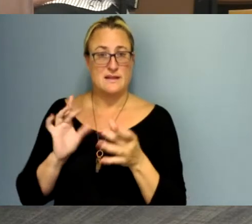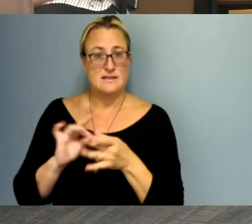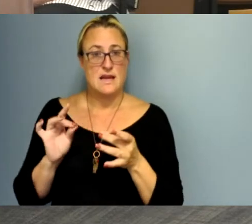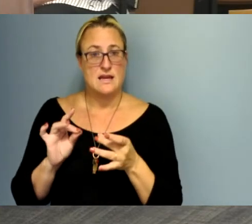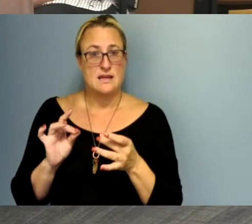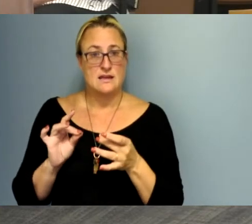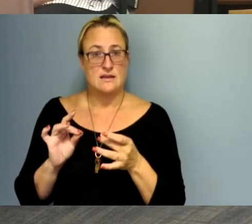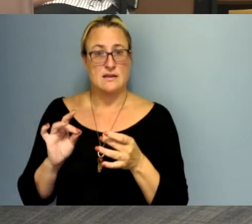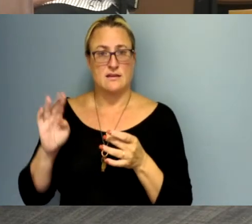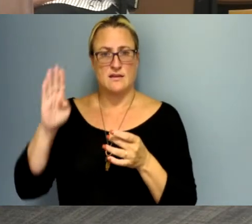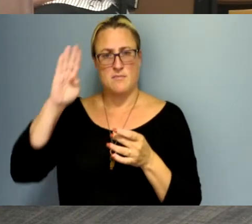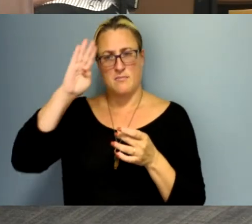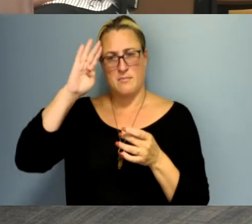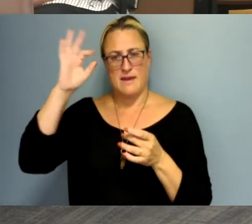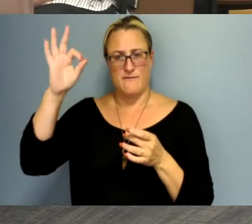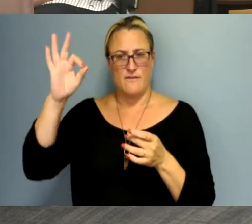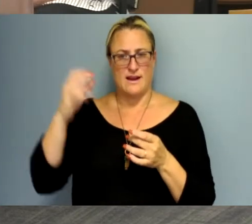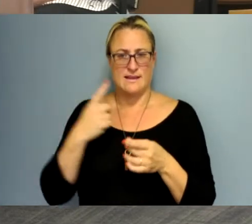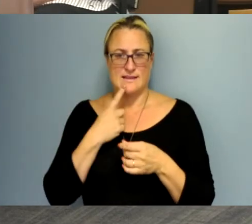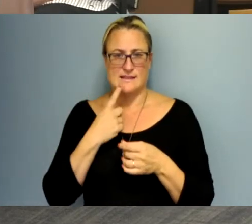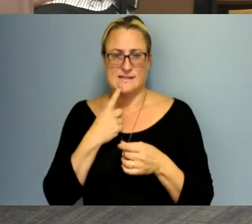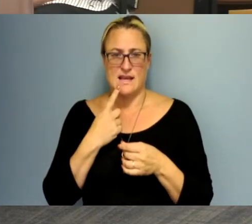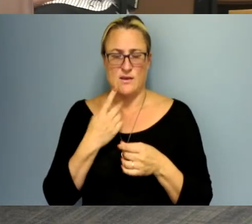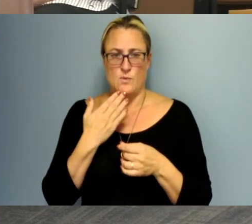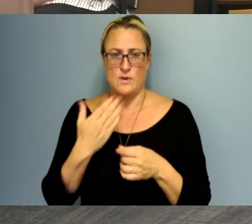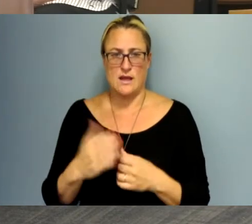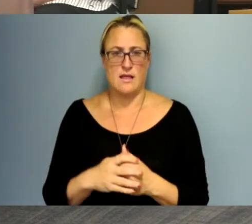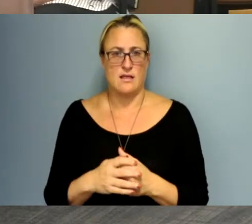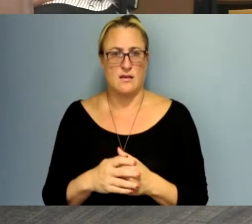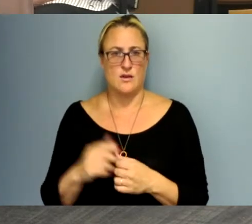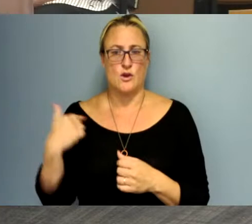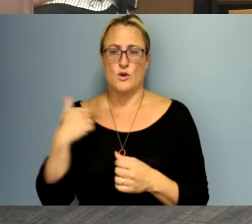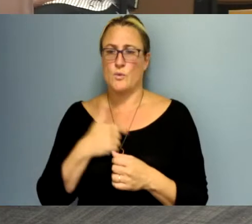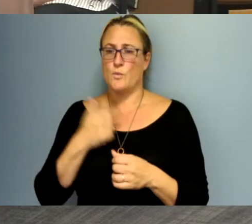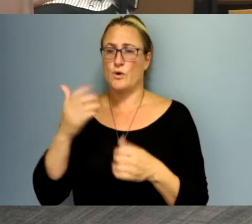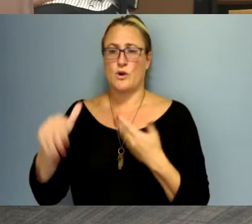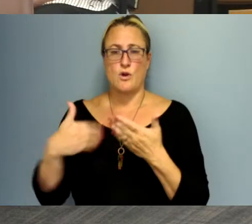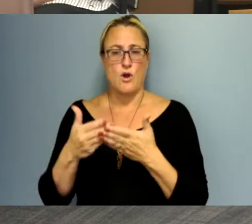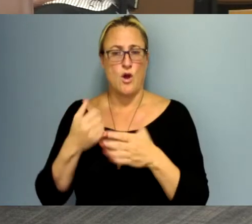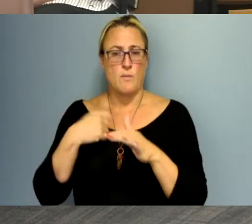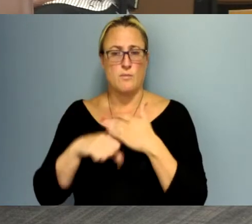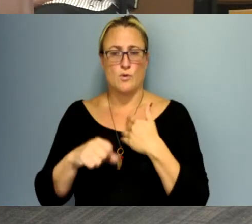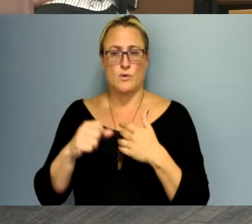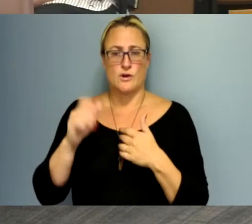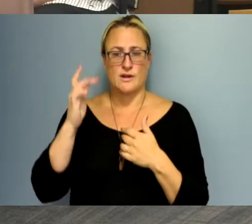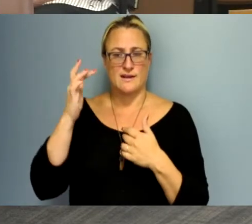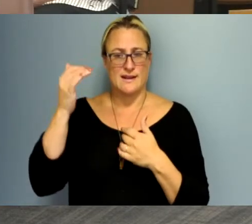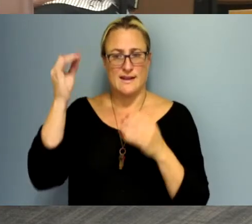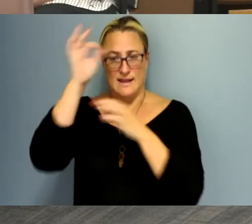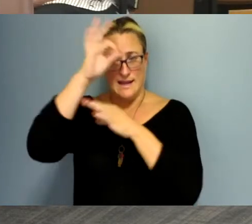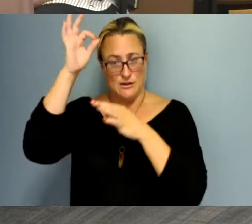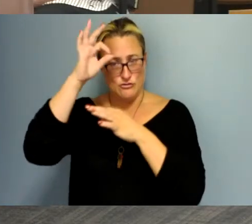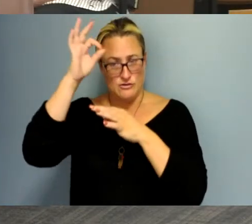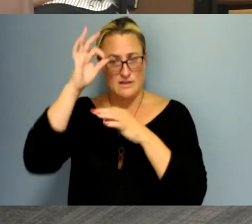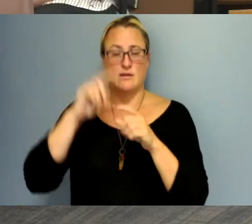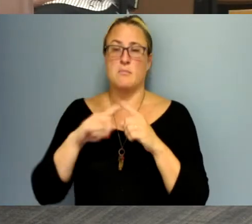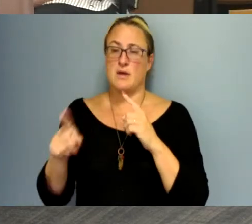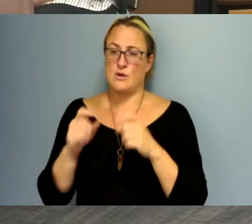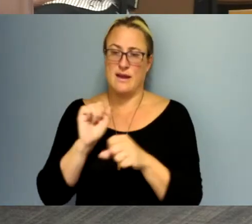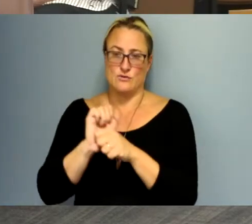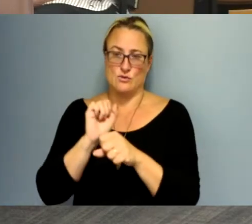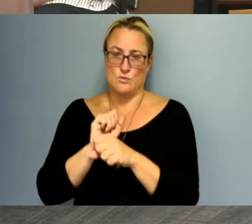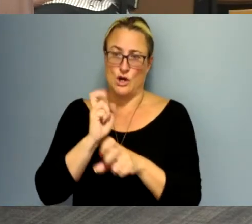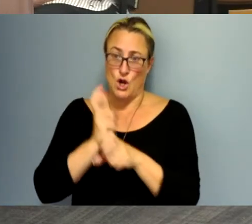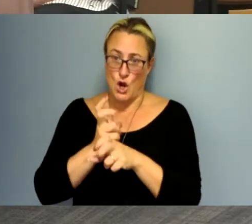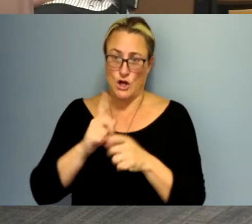think Ben Franklin said it pretty good. He said, we're all born ignorant, but one must work hard to stay that